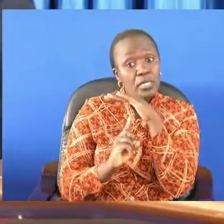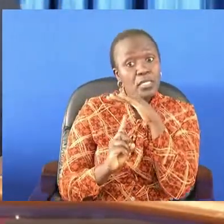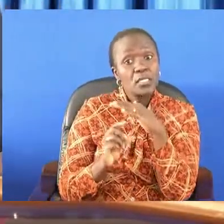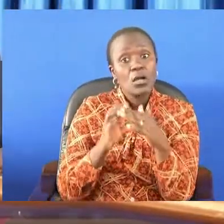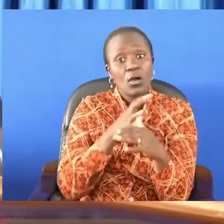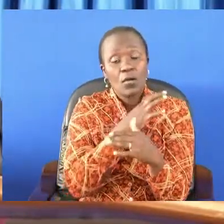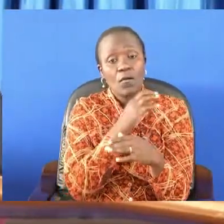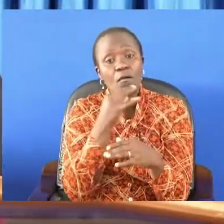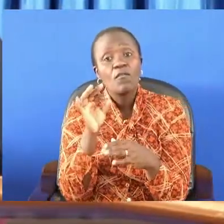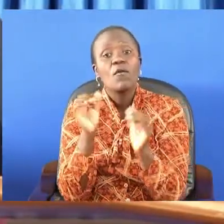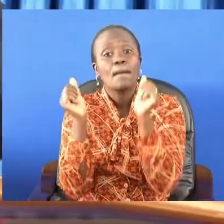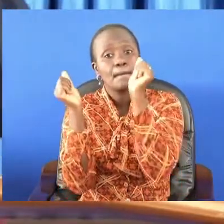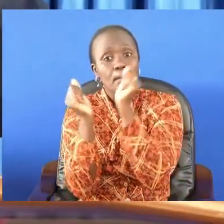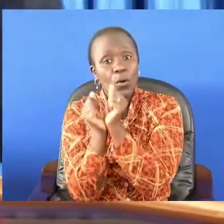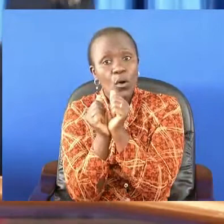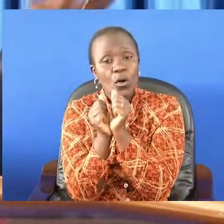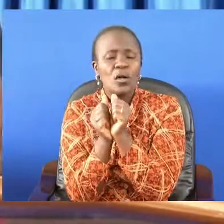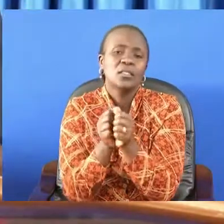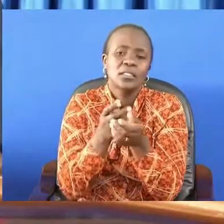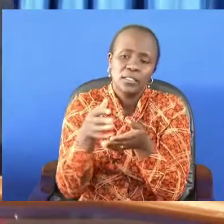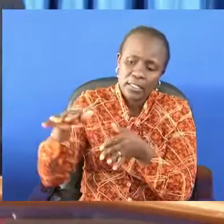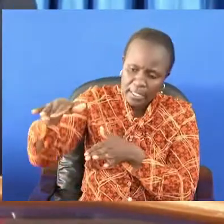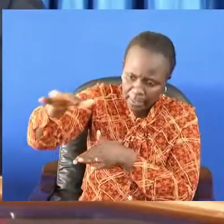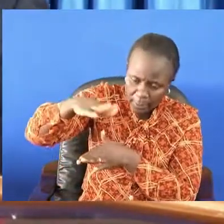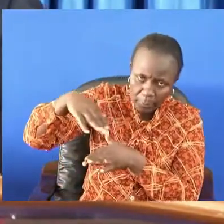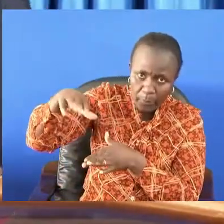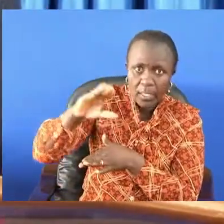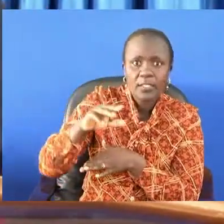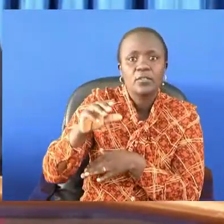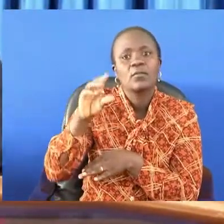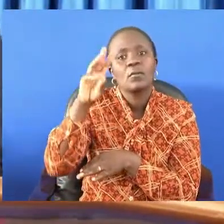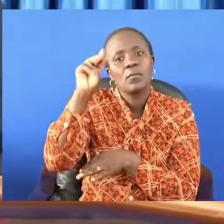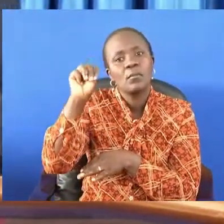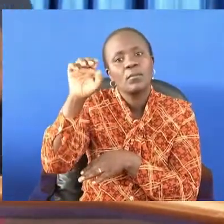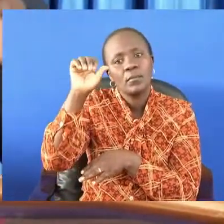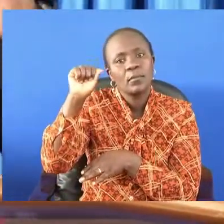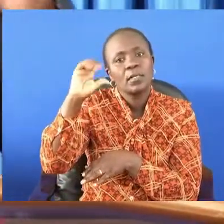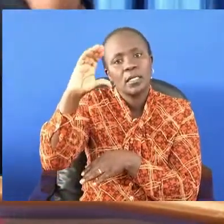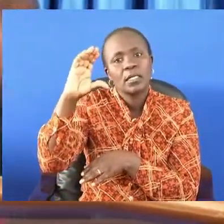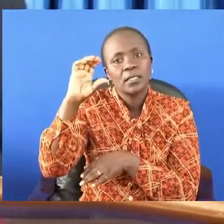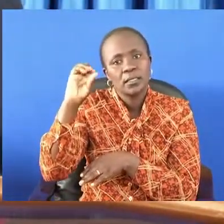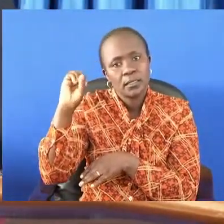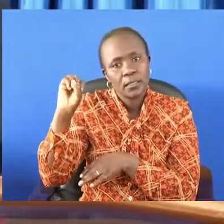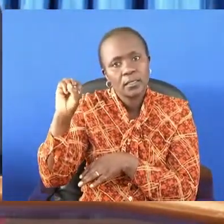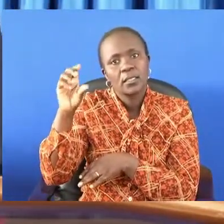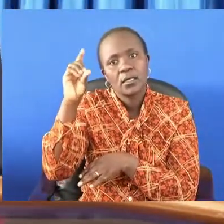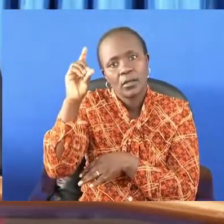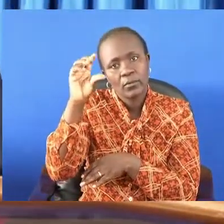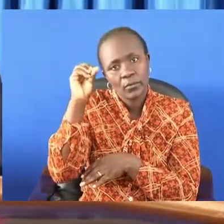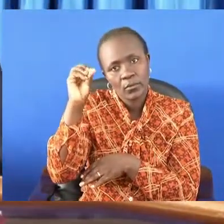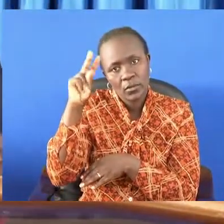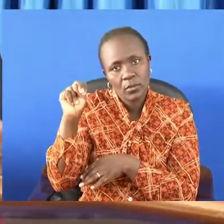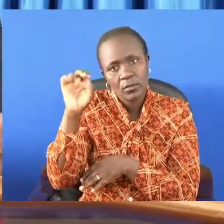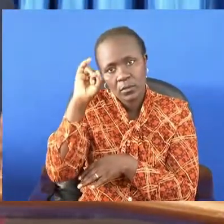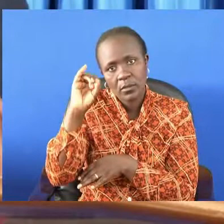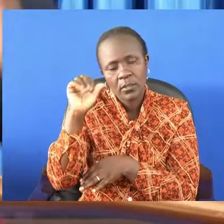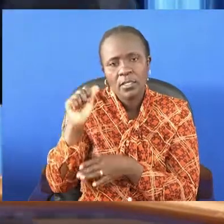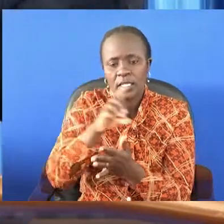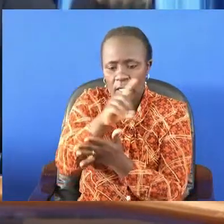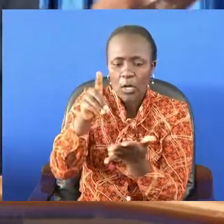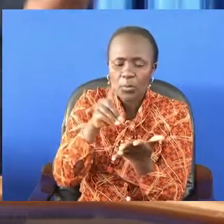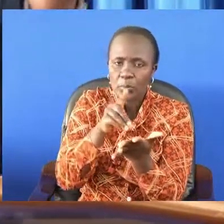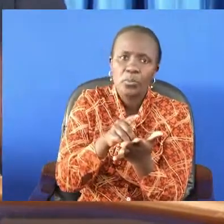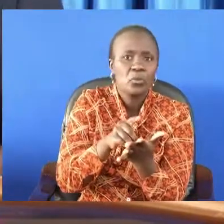Apostle Paul in the region of Macedonia. Macedonia was like a province. Macedonia was